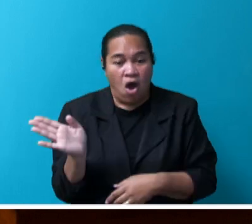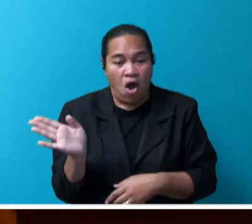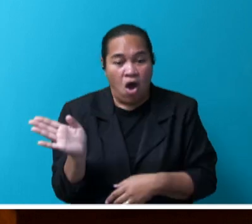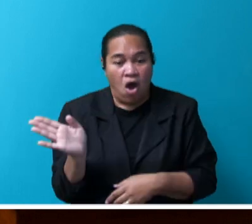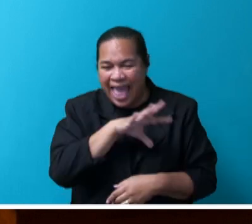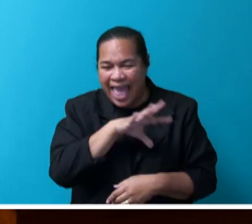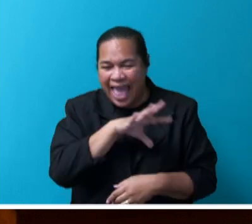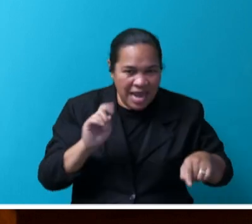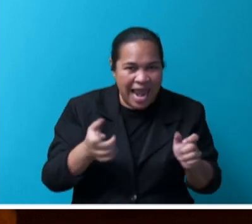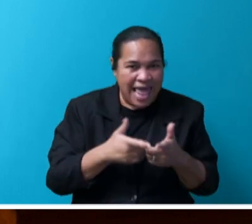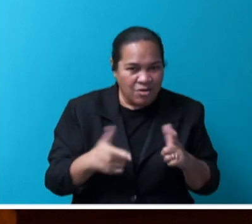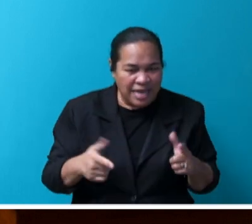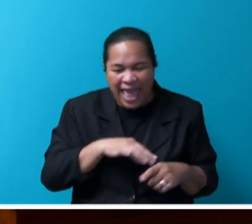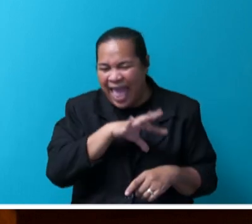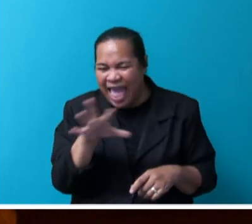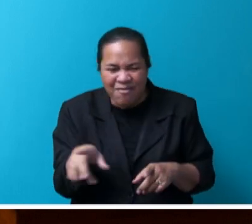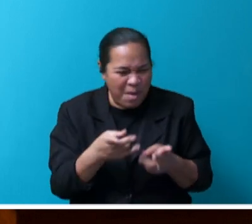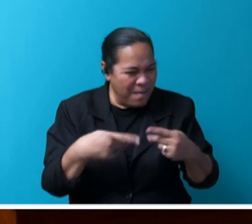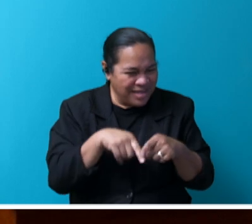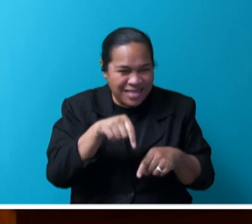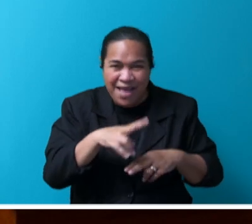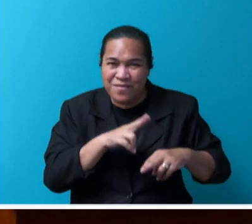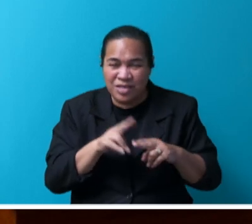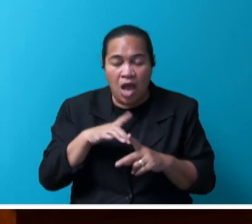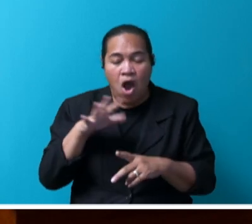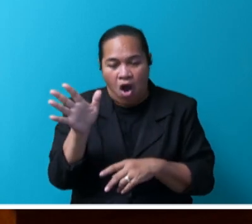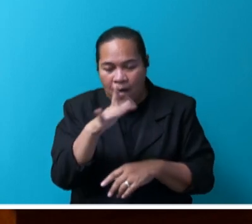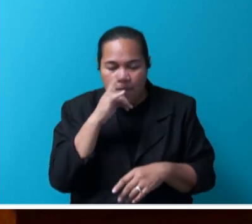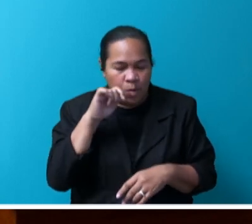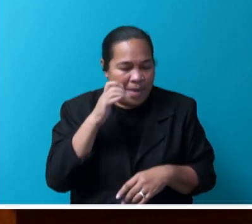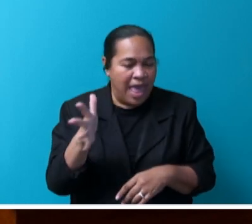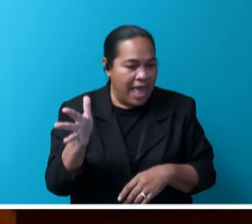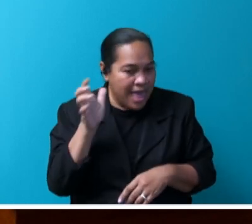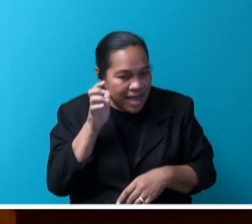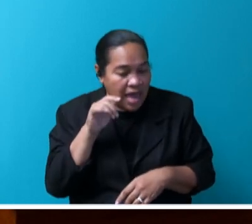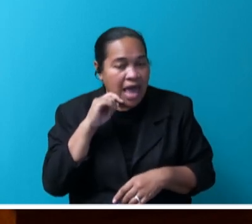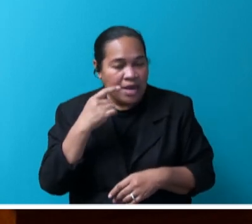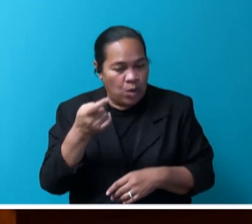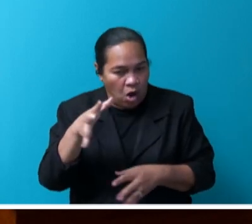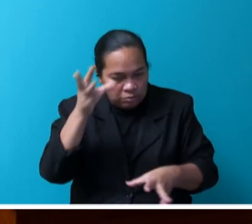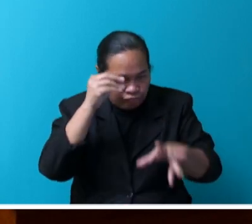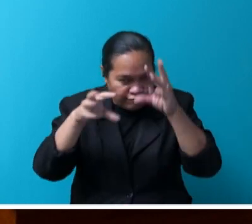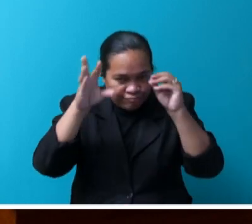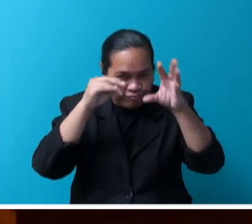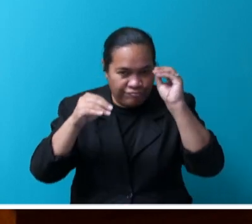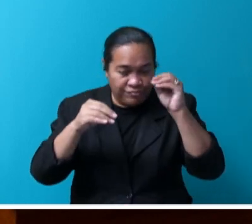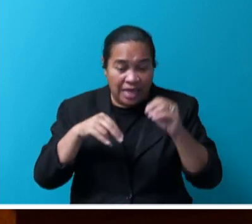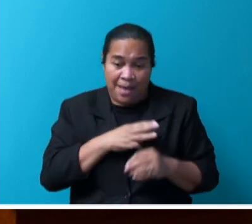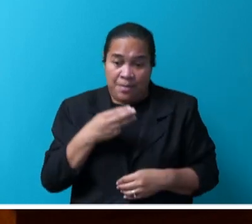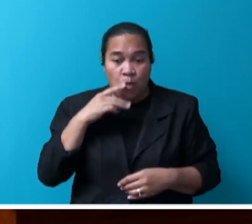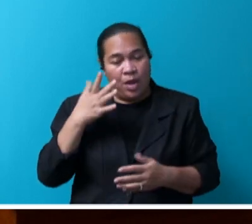capacity building program in public communication. This initiative has trained communication